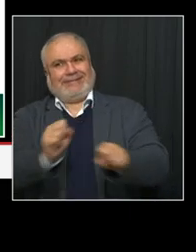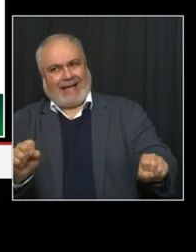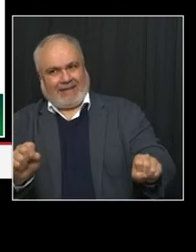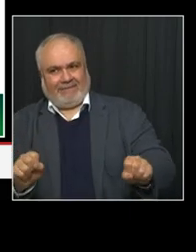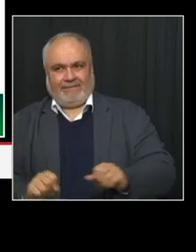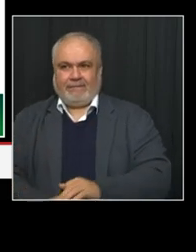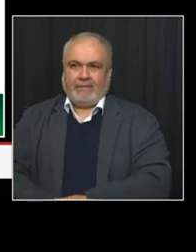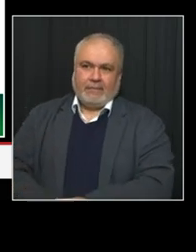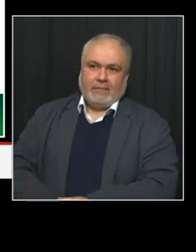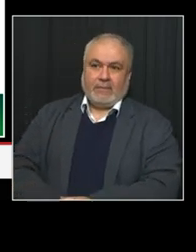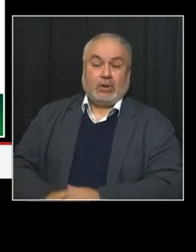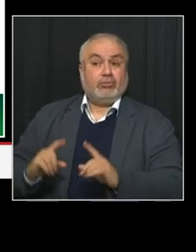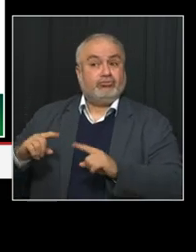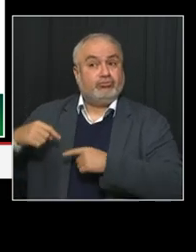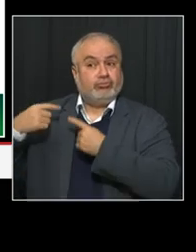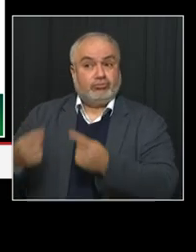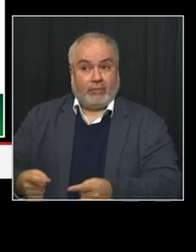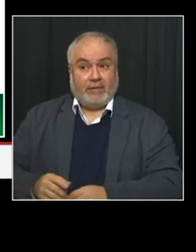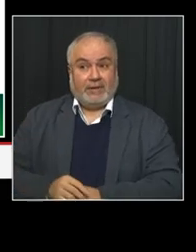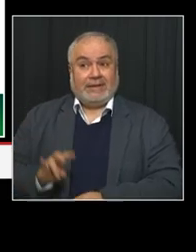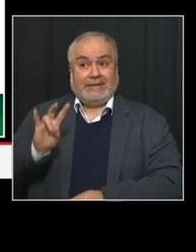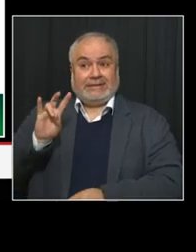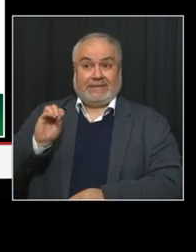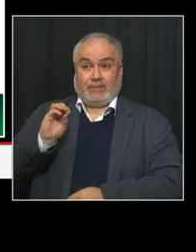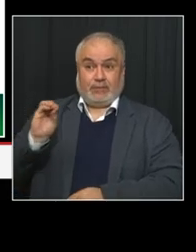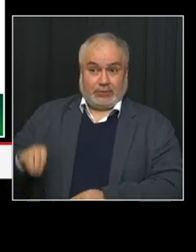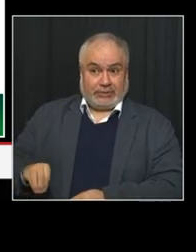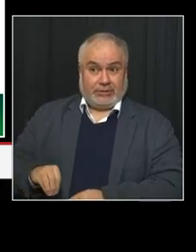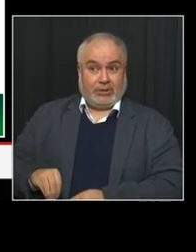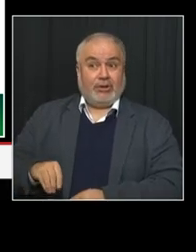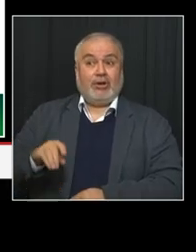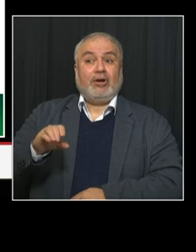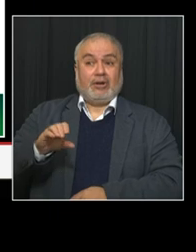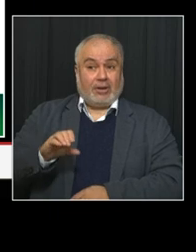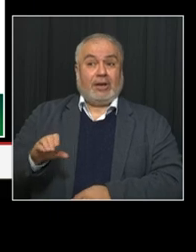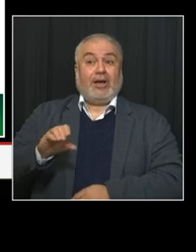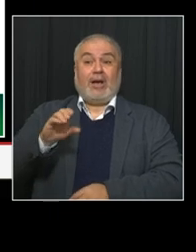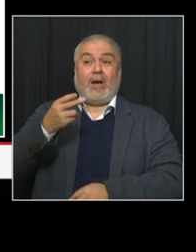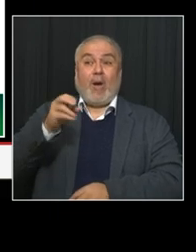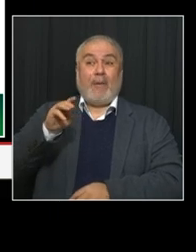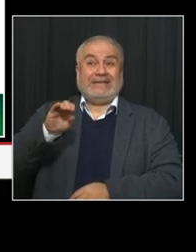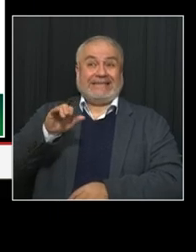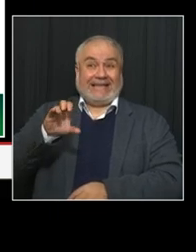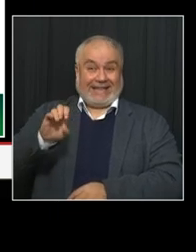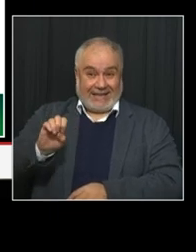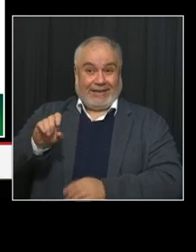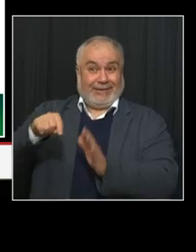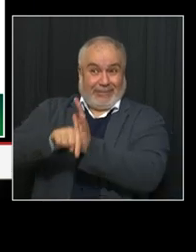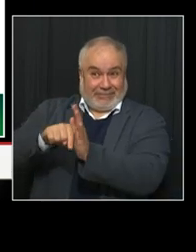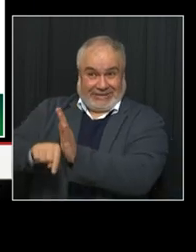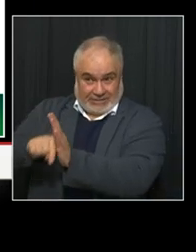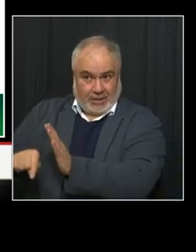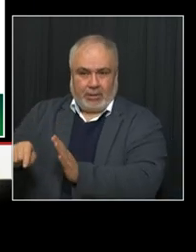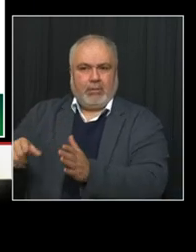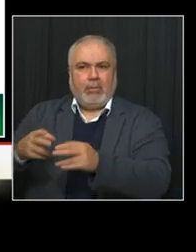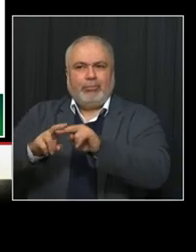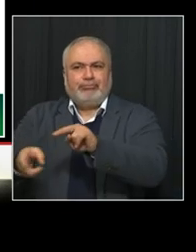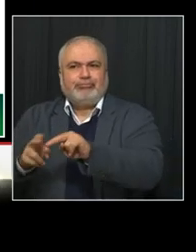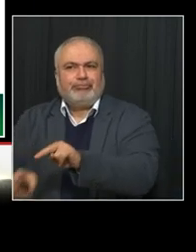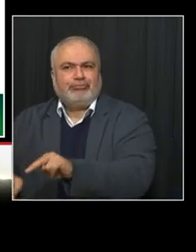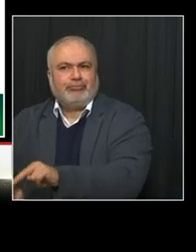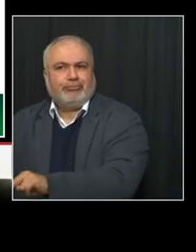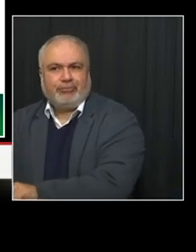are down 70% in homicides in Washington, D.C. Carjacking down.